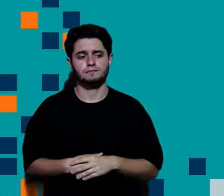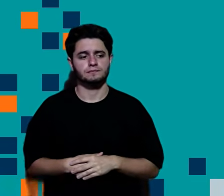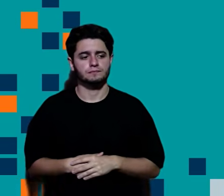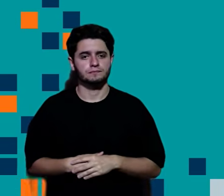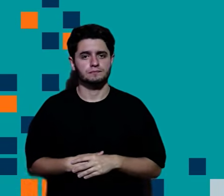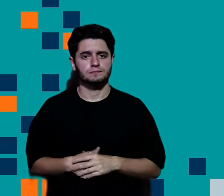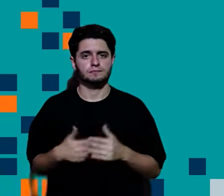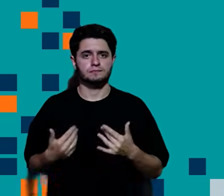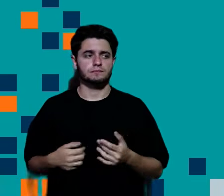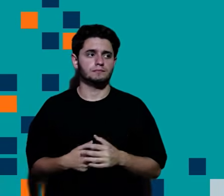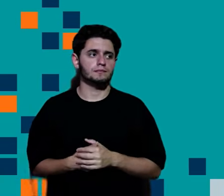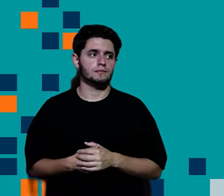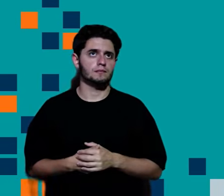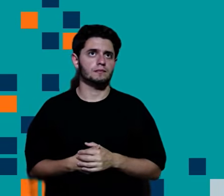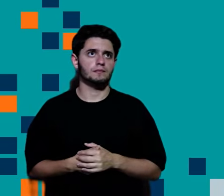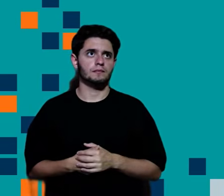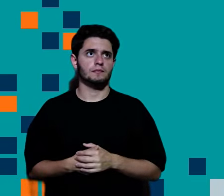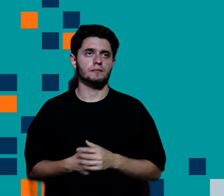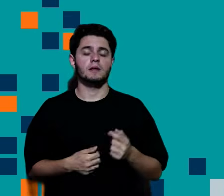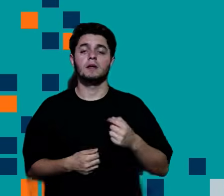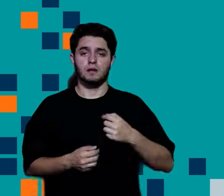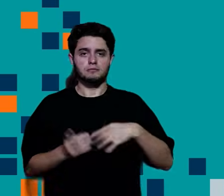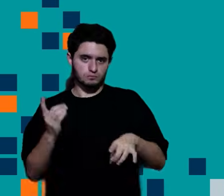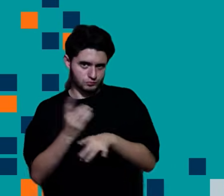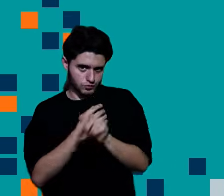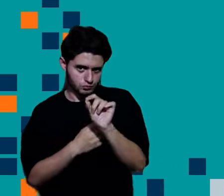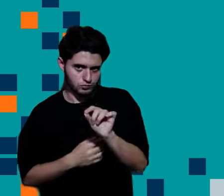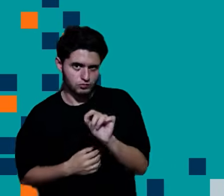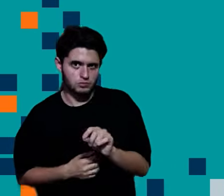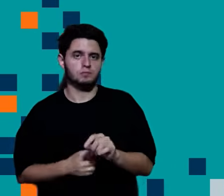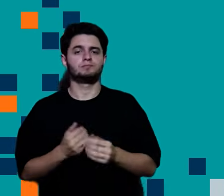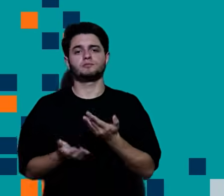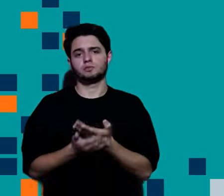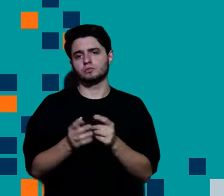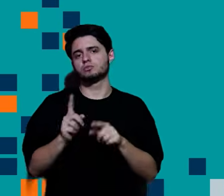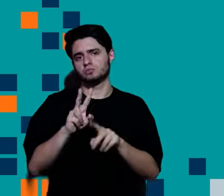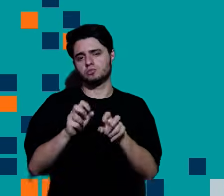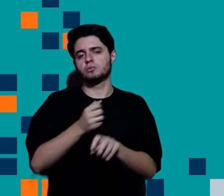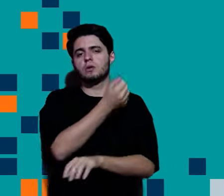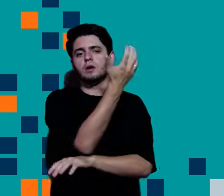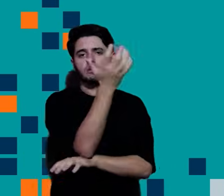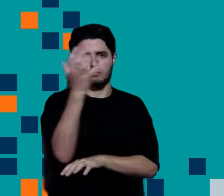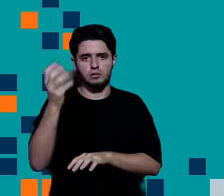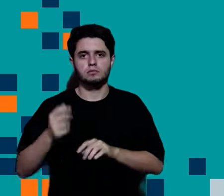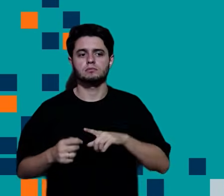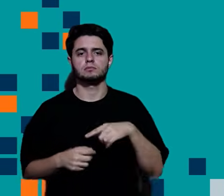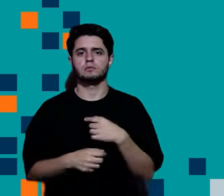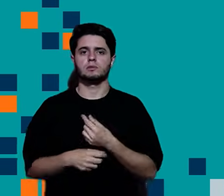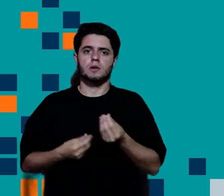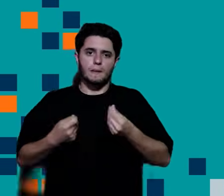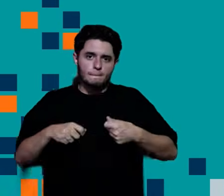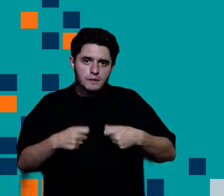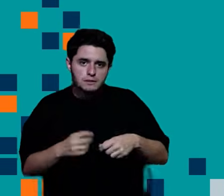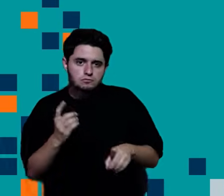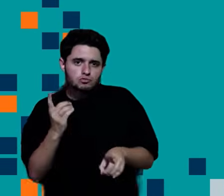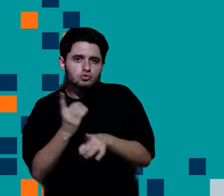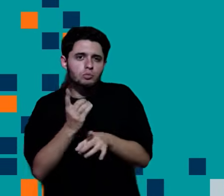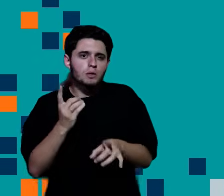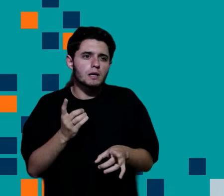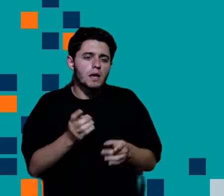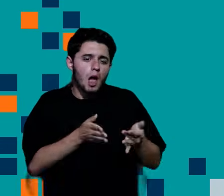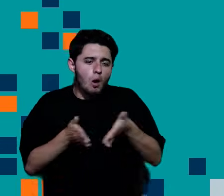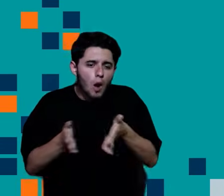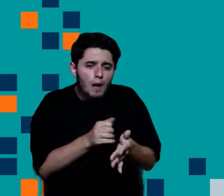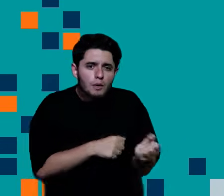So I fundamentally believe we need to find a new path forward. We need to find a new path